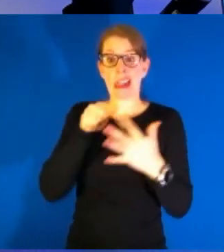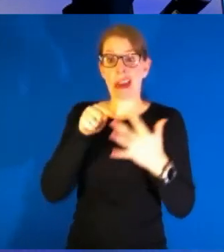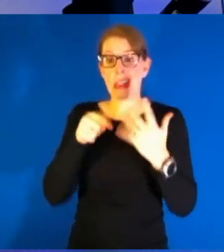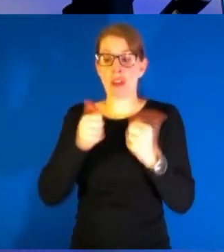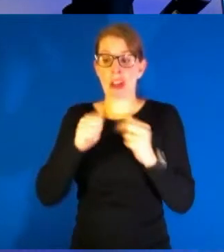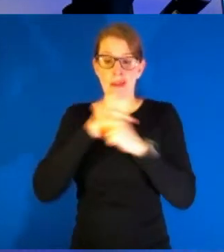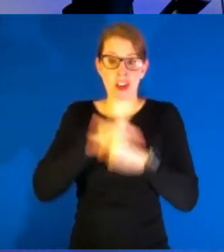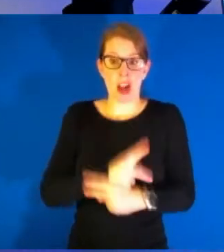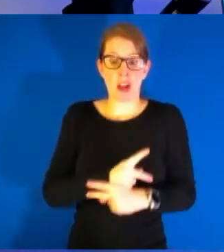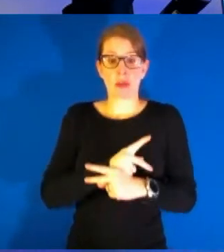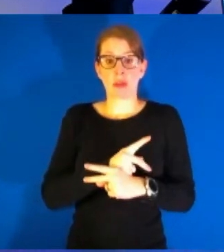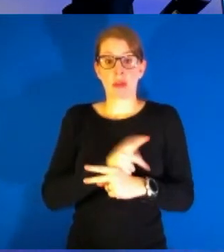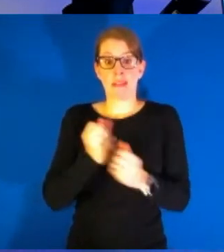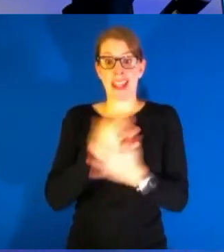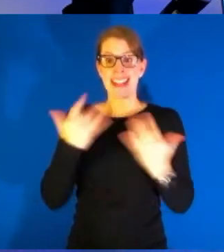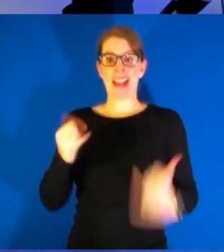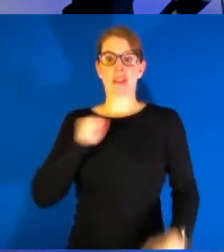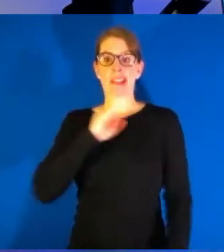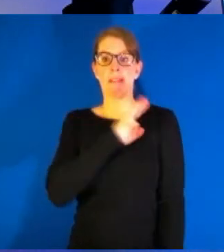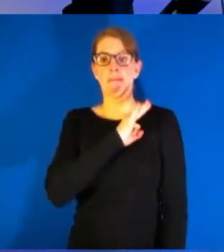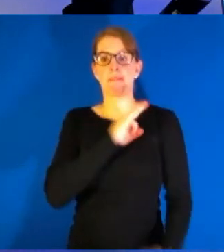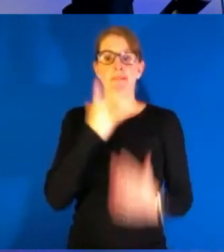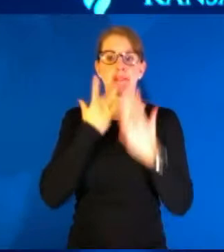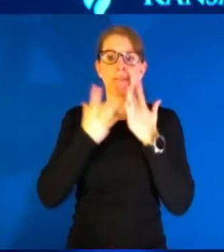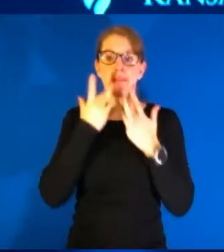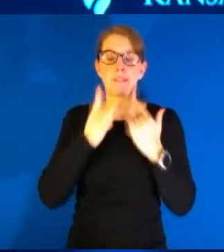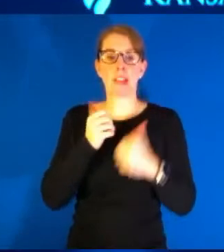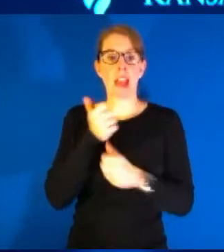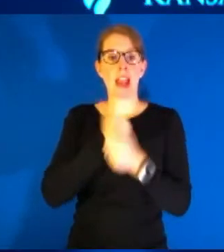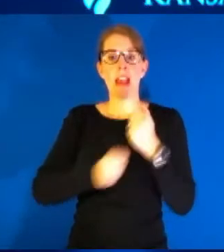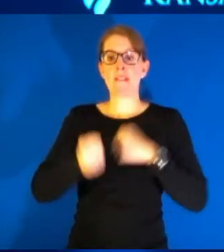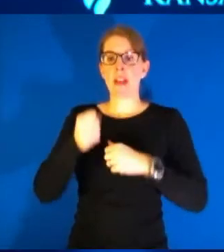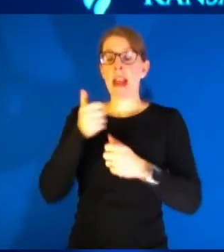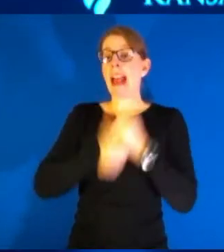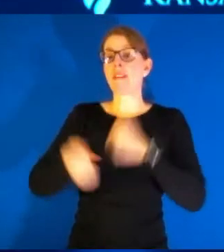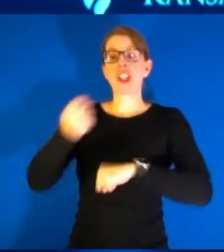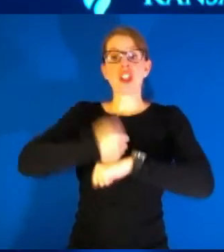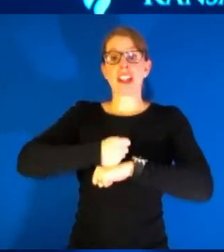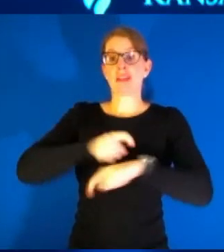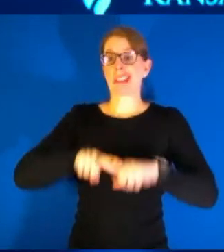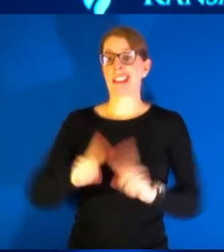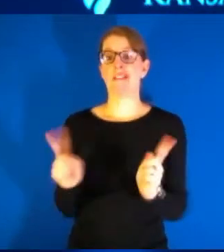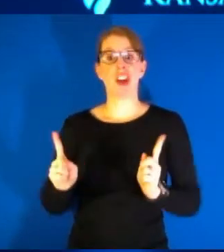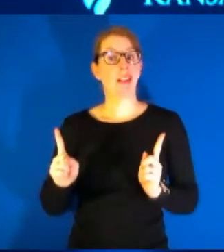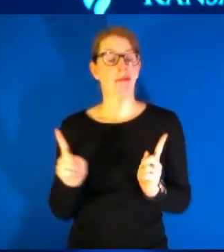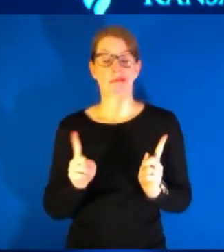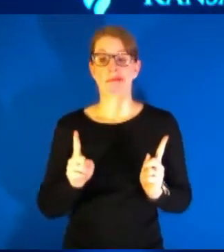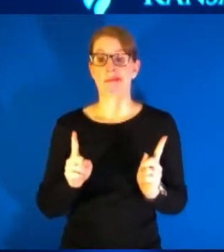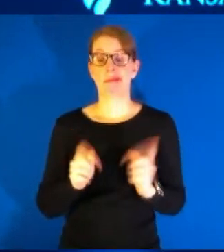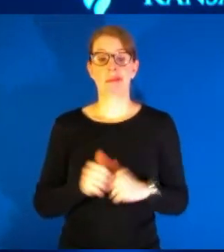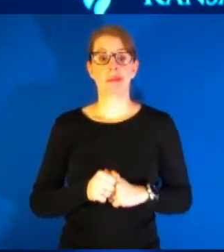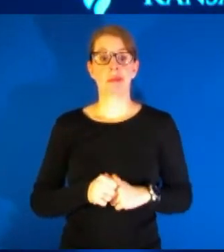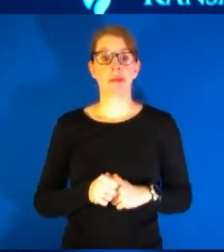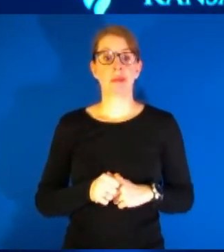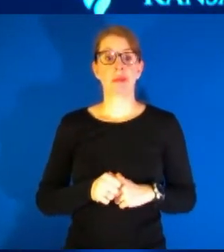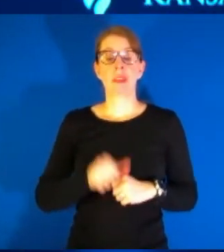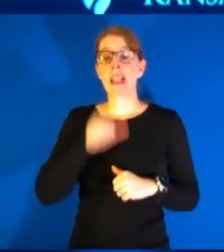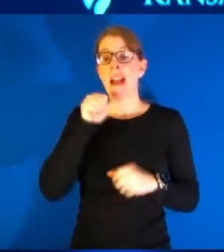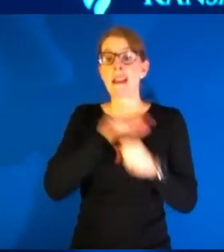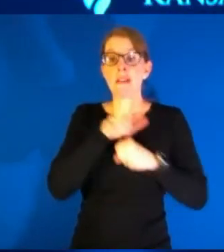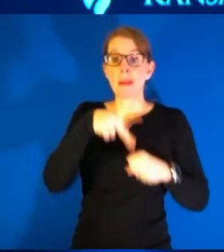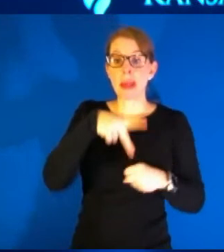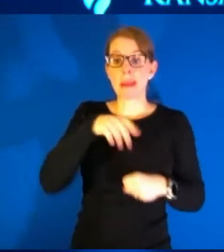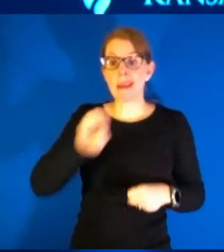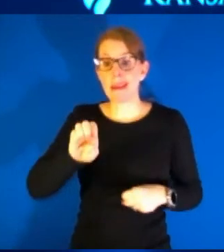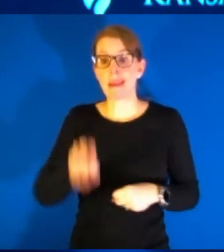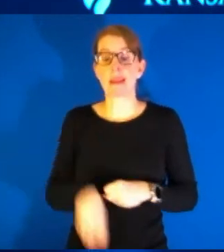it's staffing is the main reason. Yeah, I mean, every shutdown has been different, Right. right? I mean, initially it was we didn't have enough PPE. Then it turned in